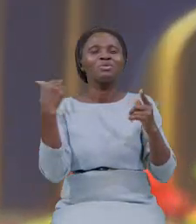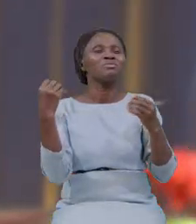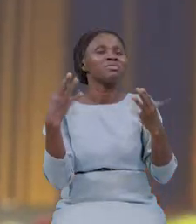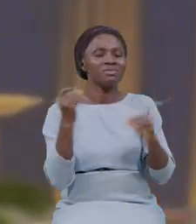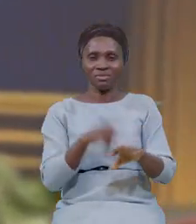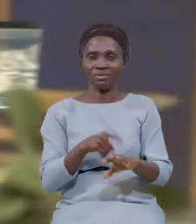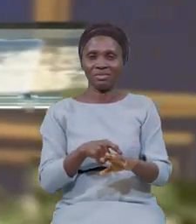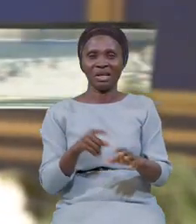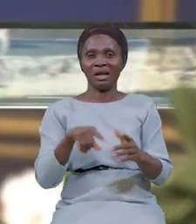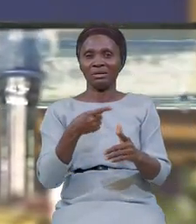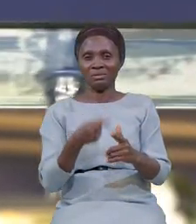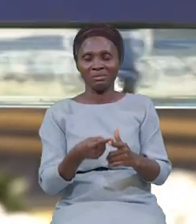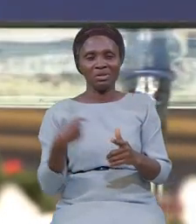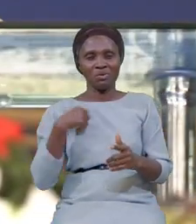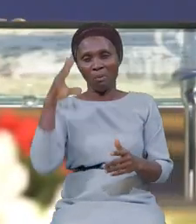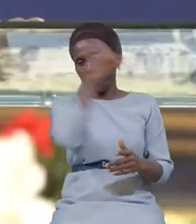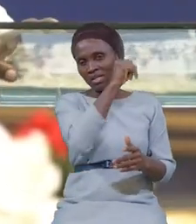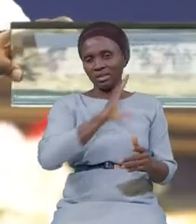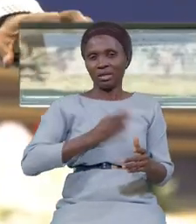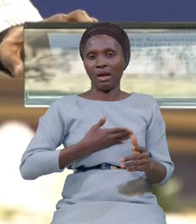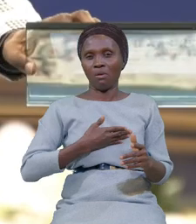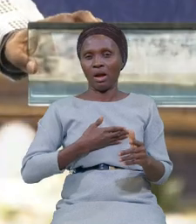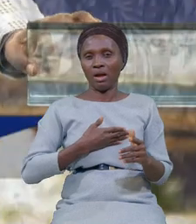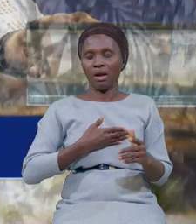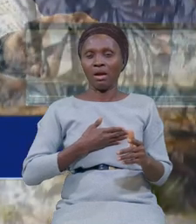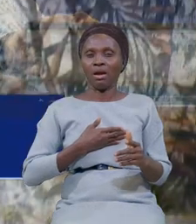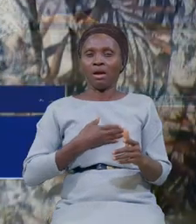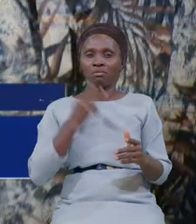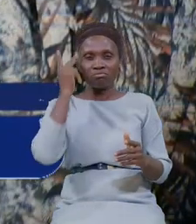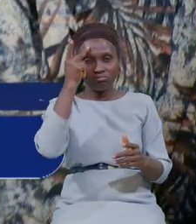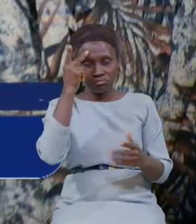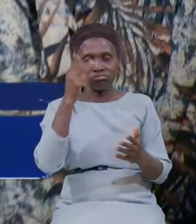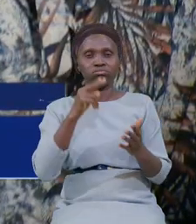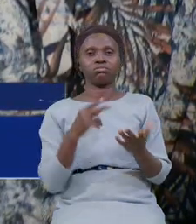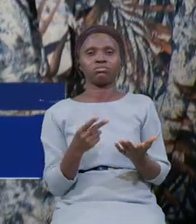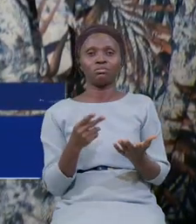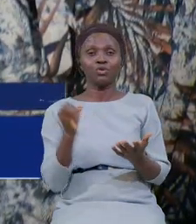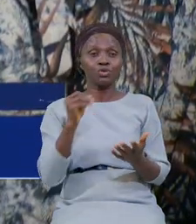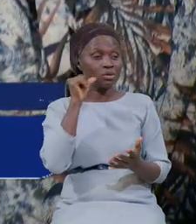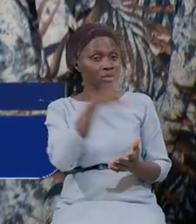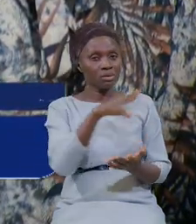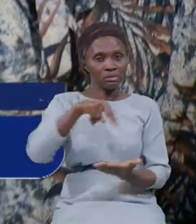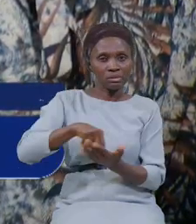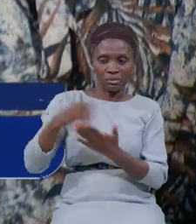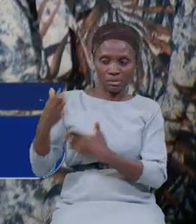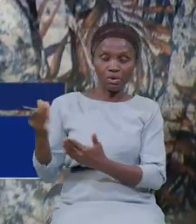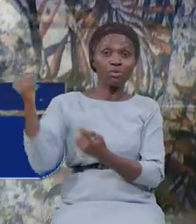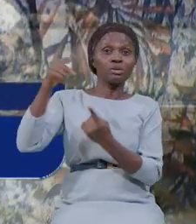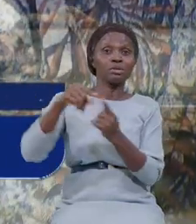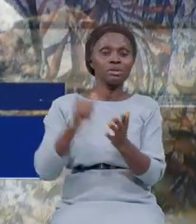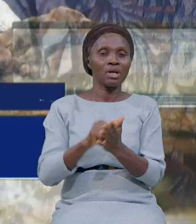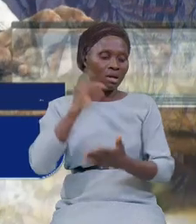target. But she stayed there until that daughter of Pharaoh